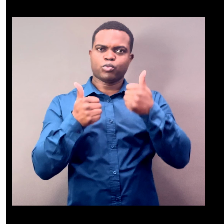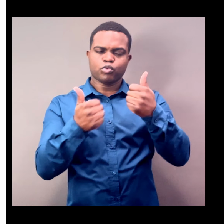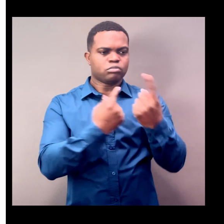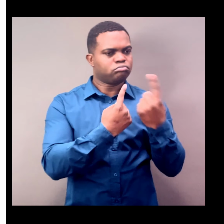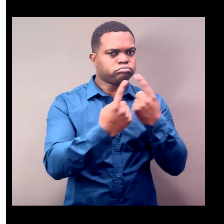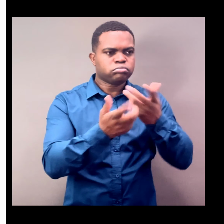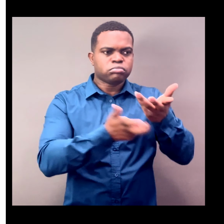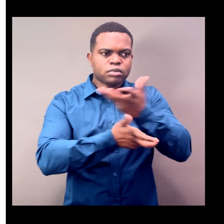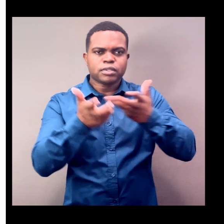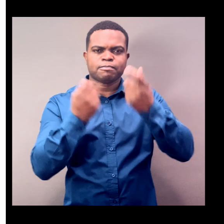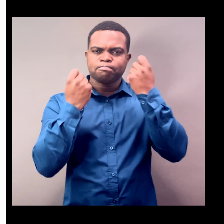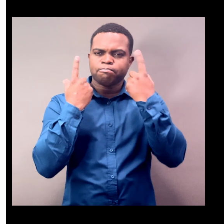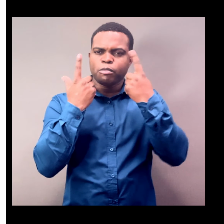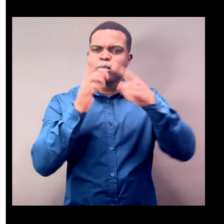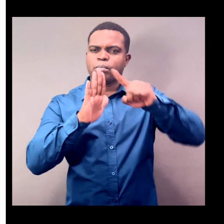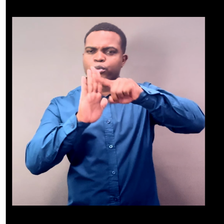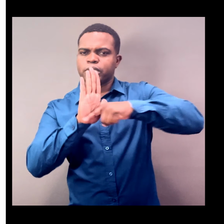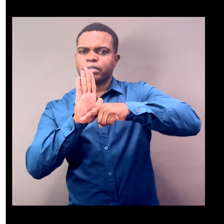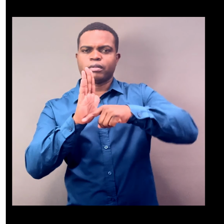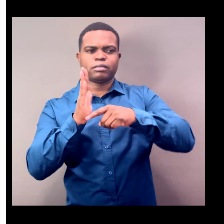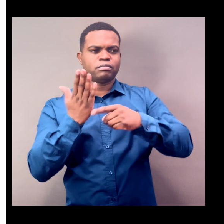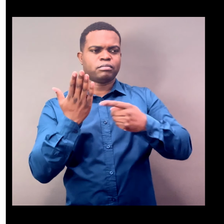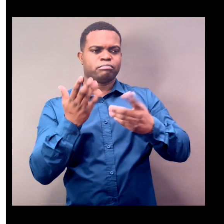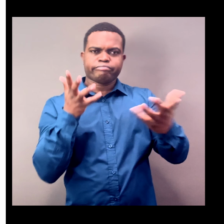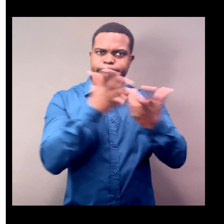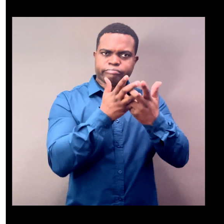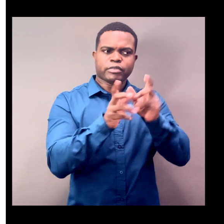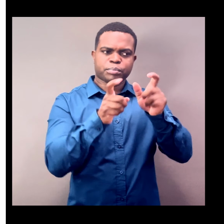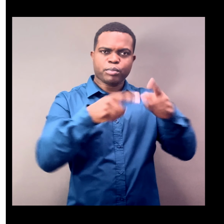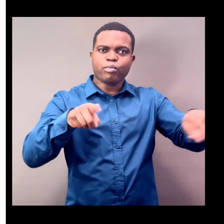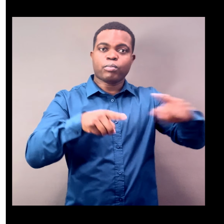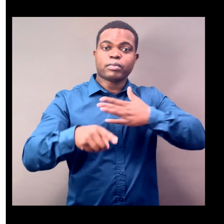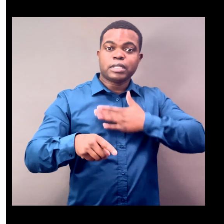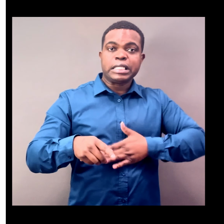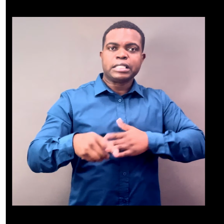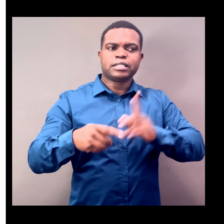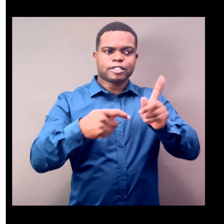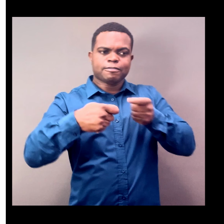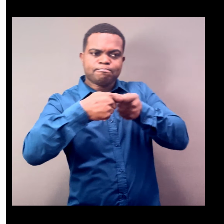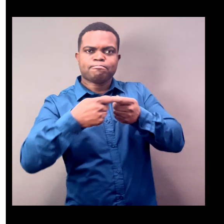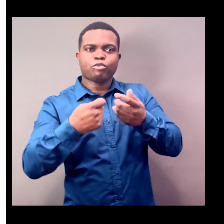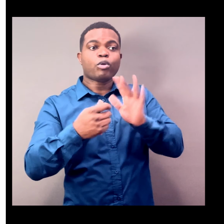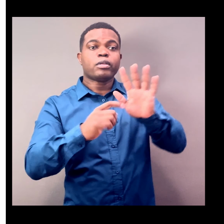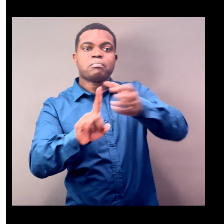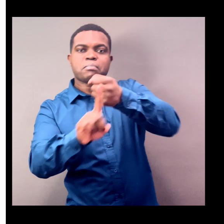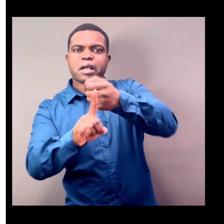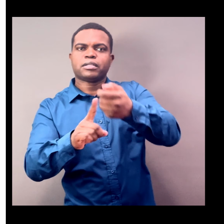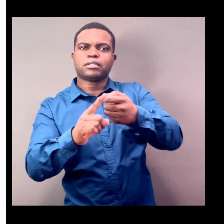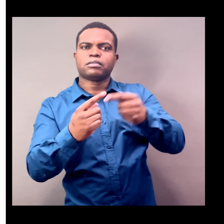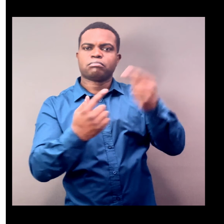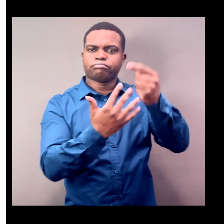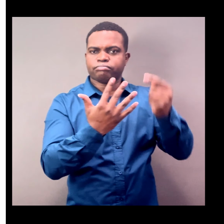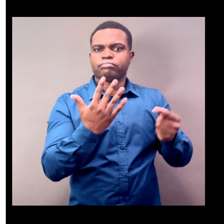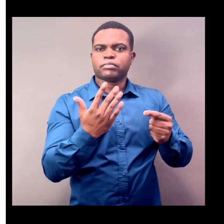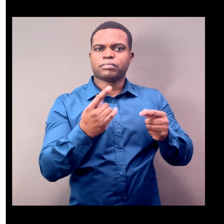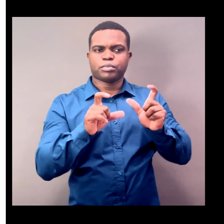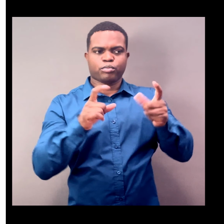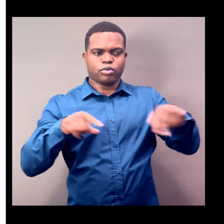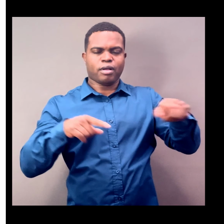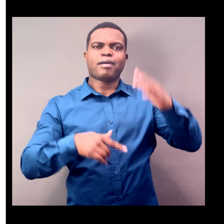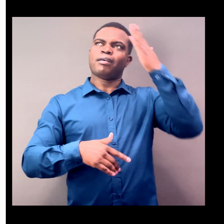are well informed and reflect the needs and aspirations of those affected. Now, when people are